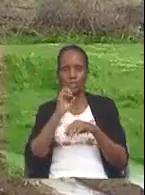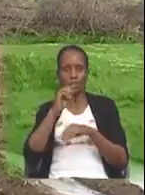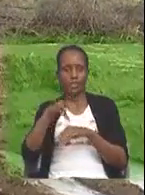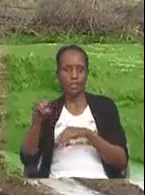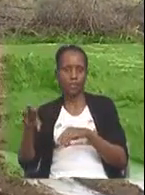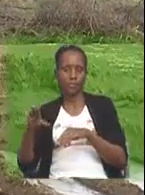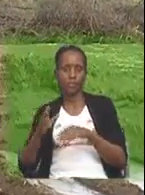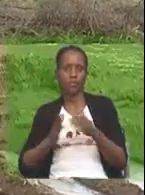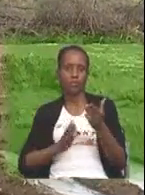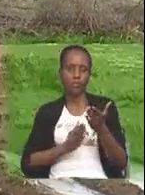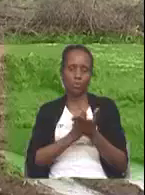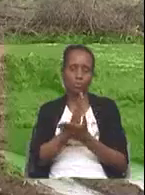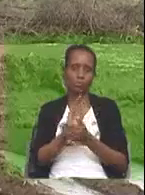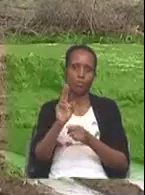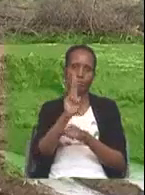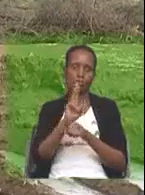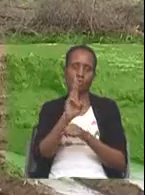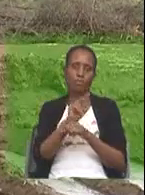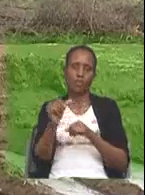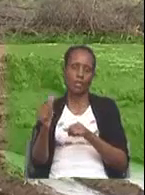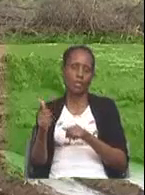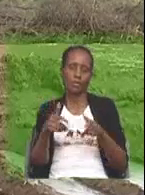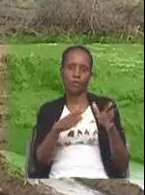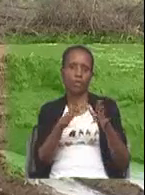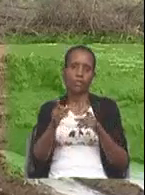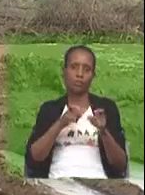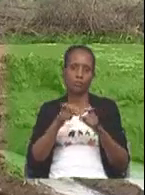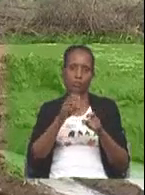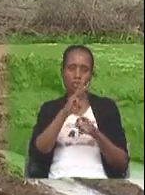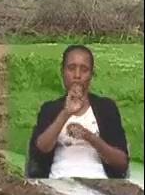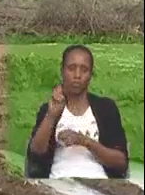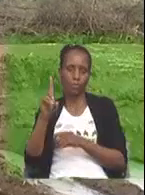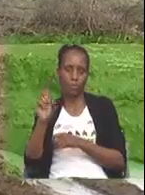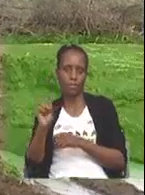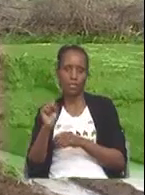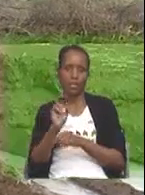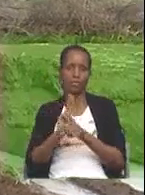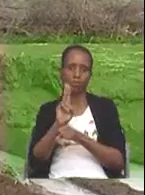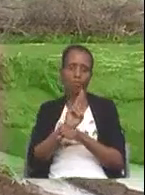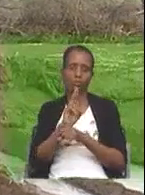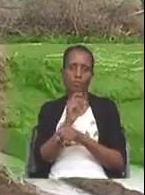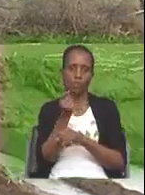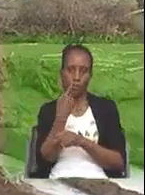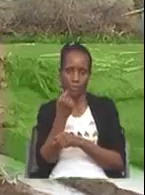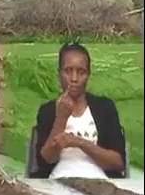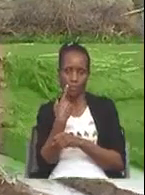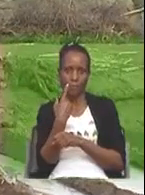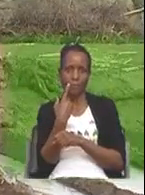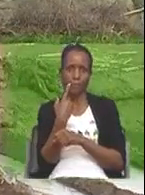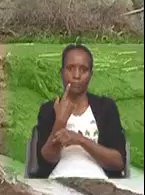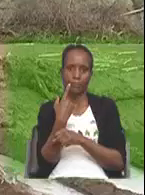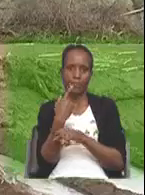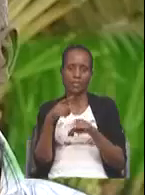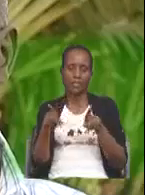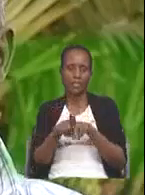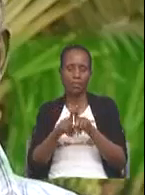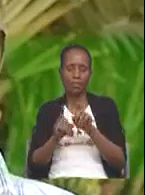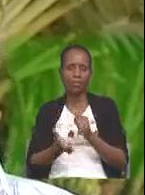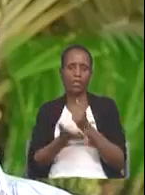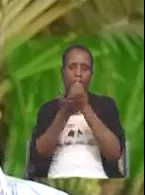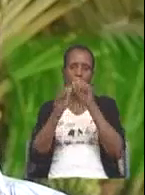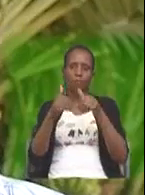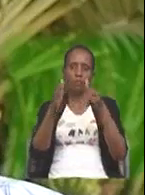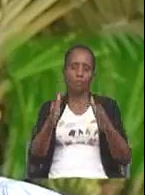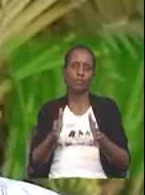required quantity, use of fertilizer and control of weeds by use of herbicides. We are also assisting them